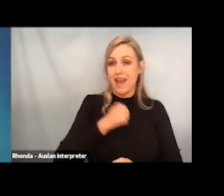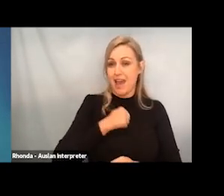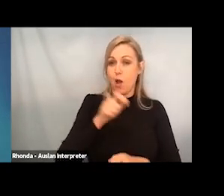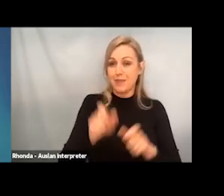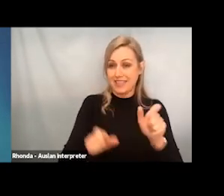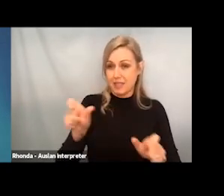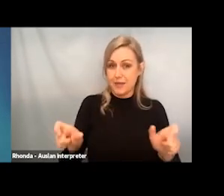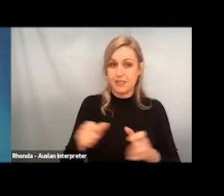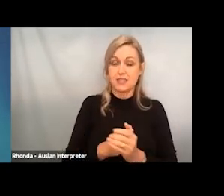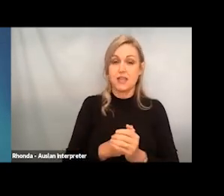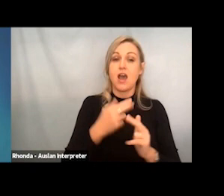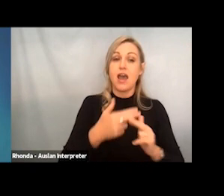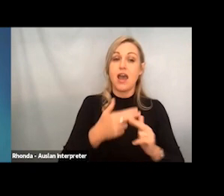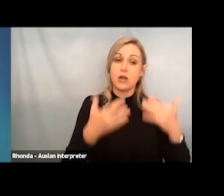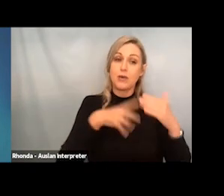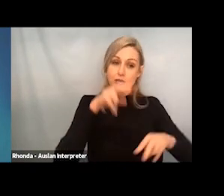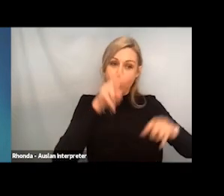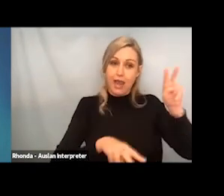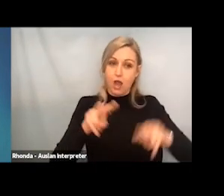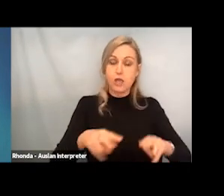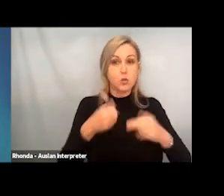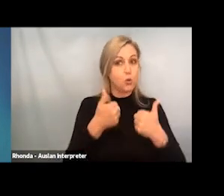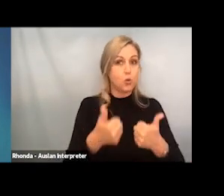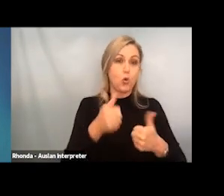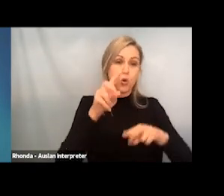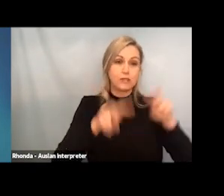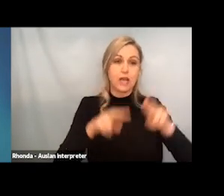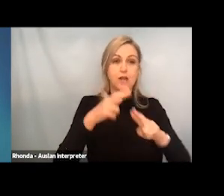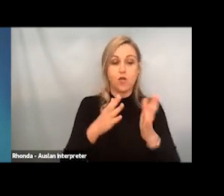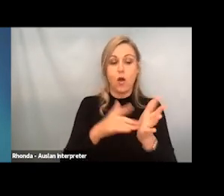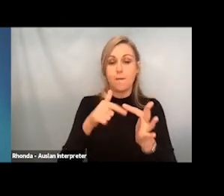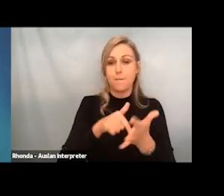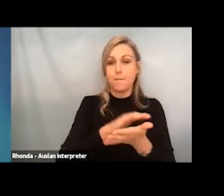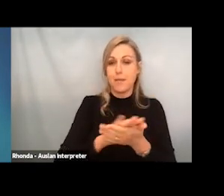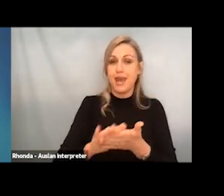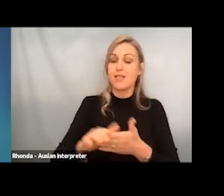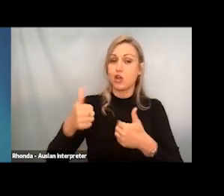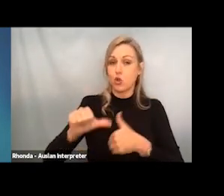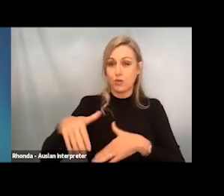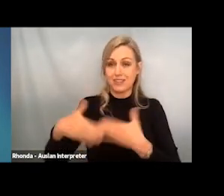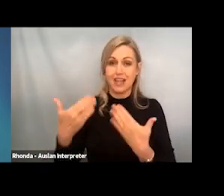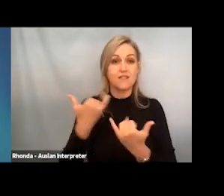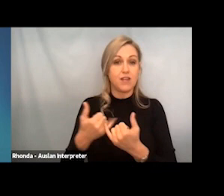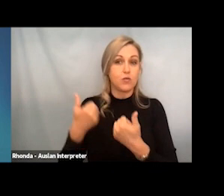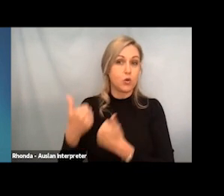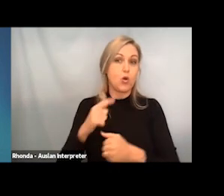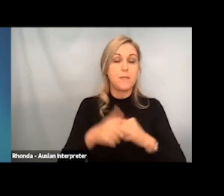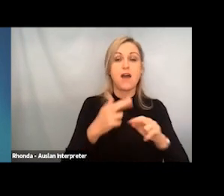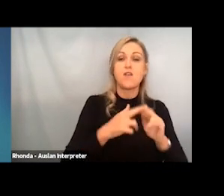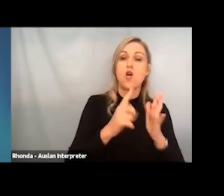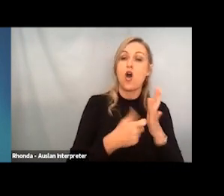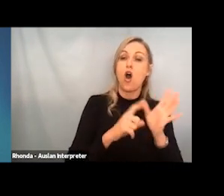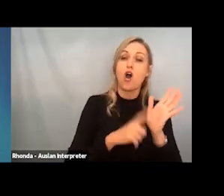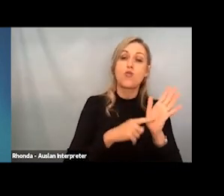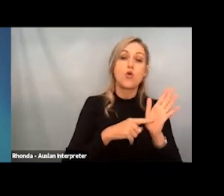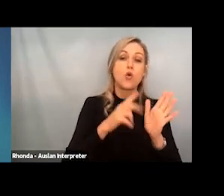In terms of the data we had to analyze, we had really good data on methamphetamine use days. That was very complete, but for the oral fluid samples,